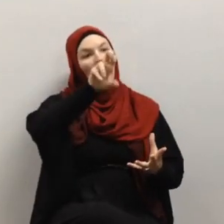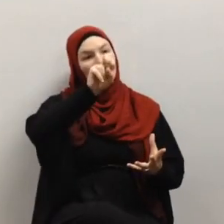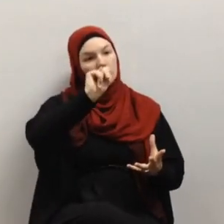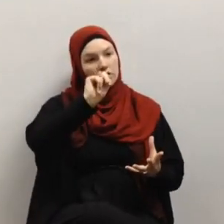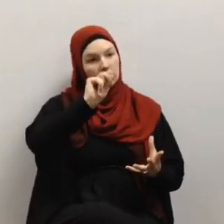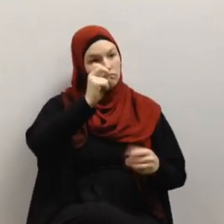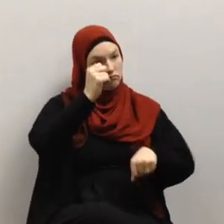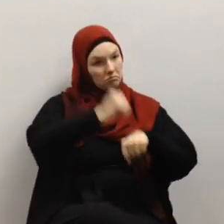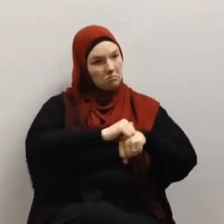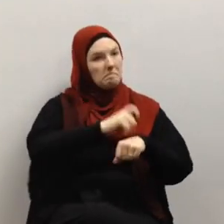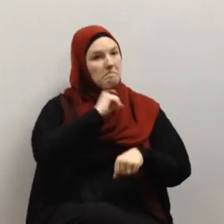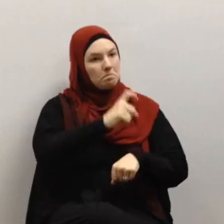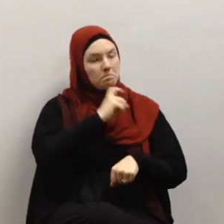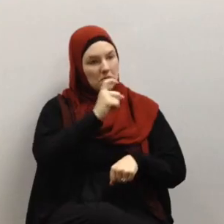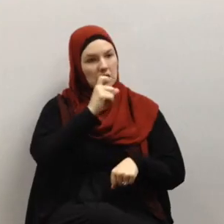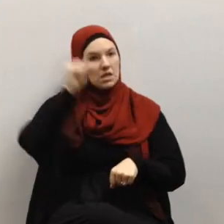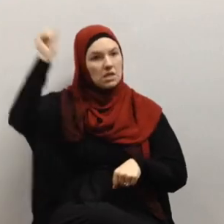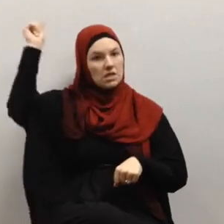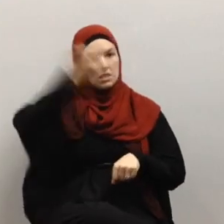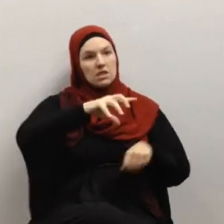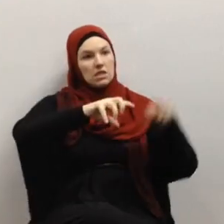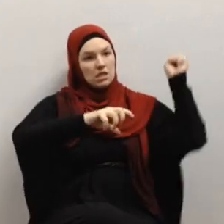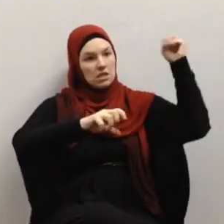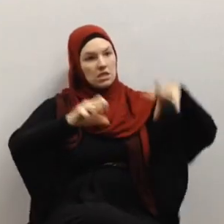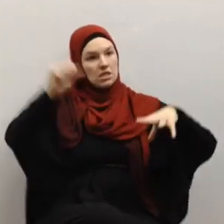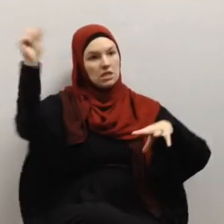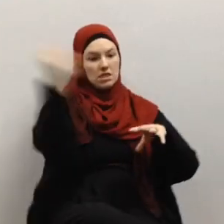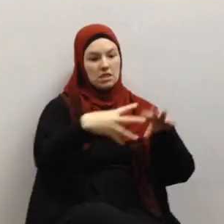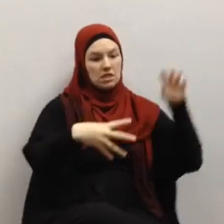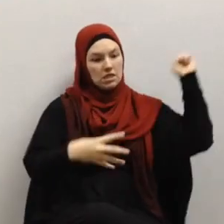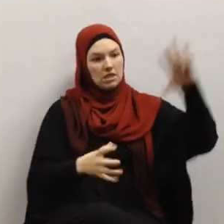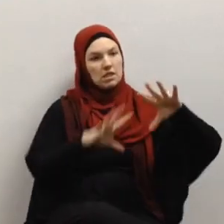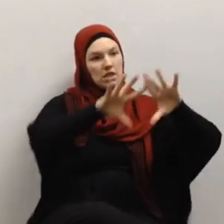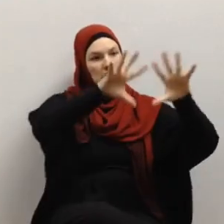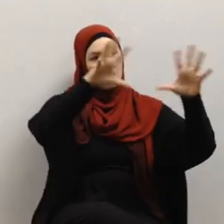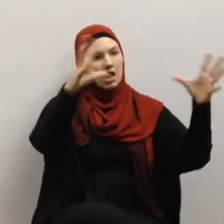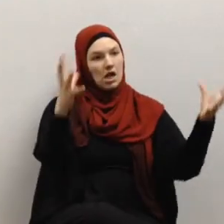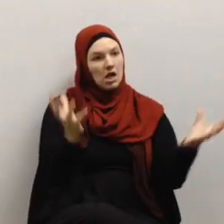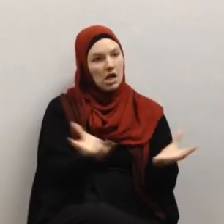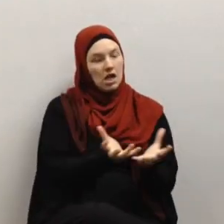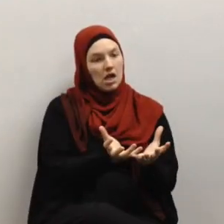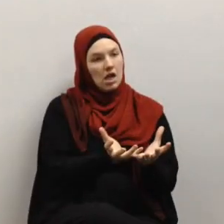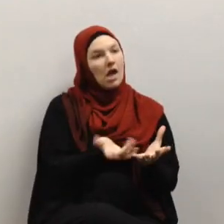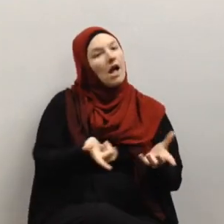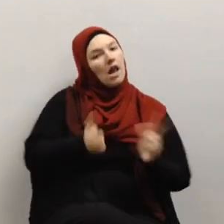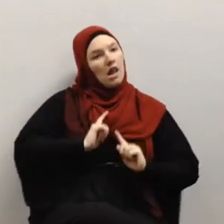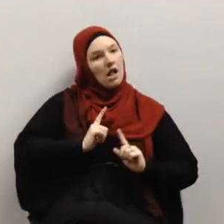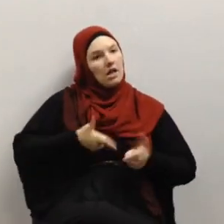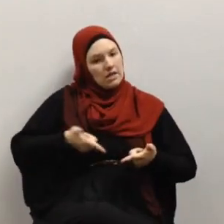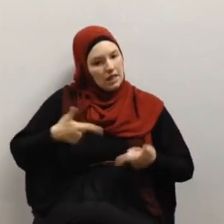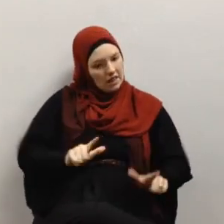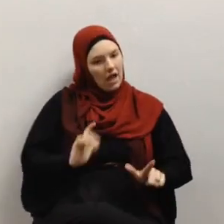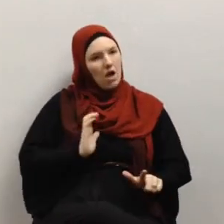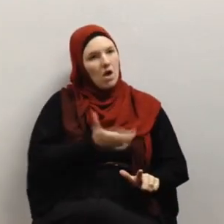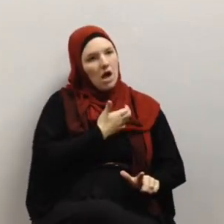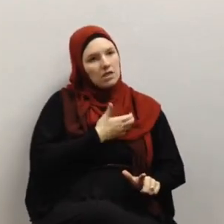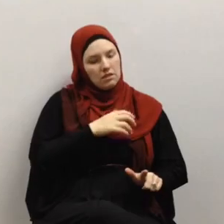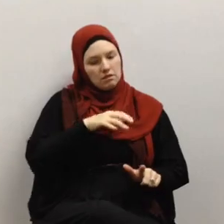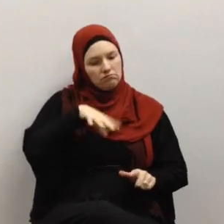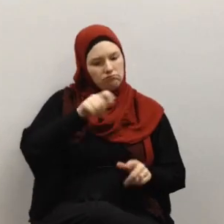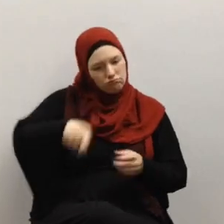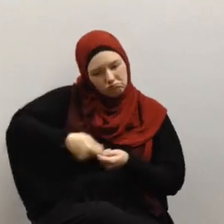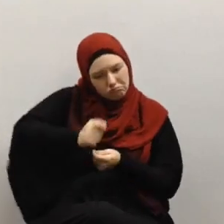iron into the belly of the earth and enabling us to extract it